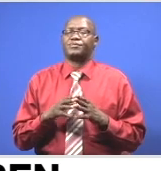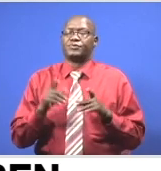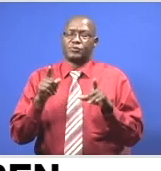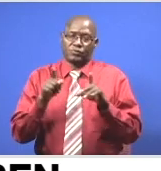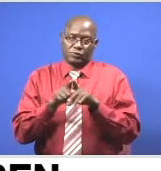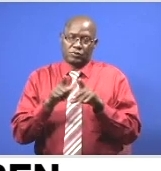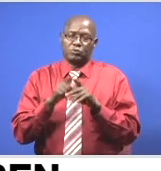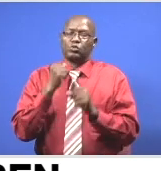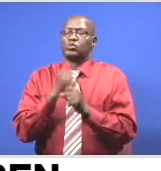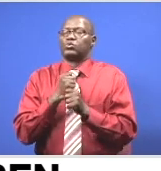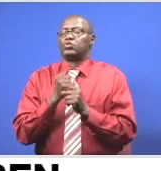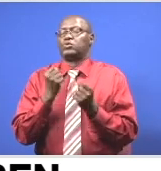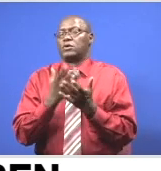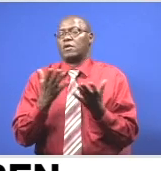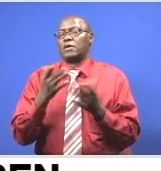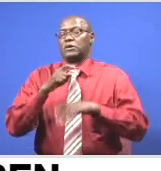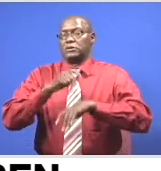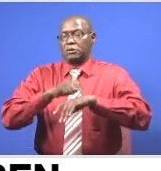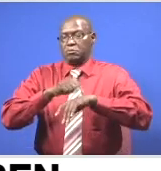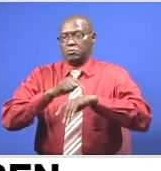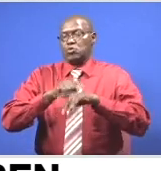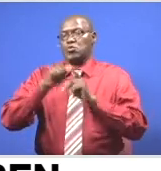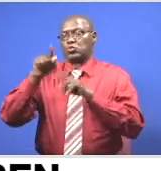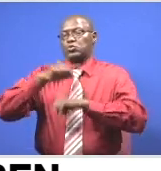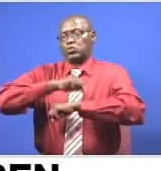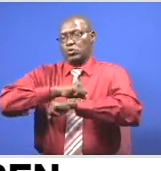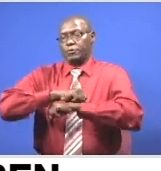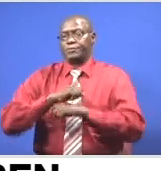issues to do with writing at the time of going to school.